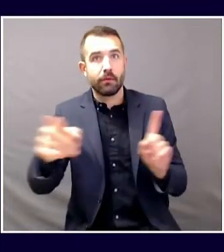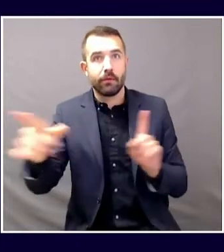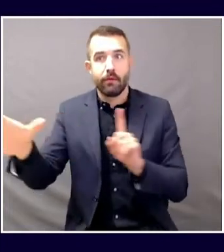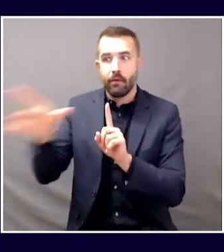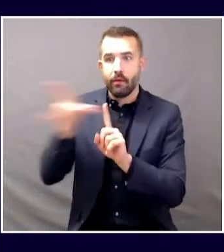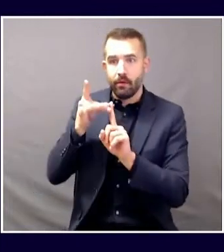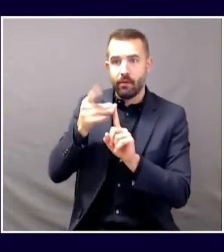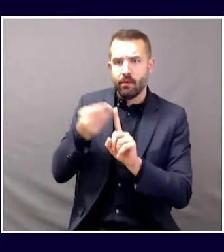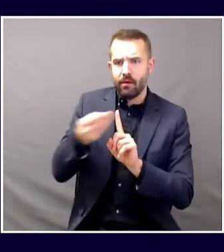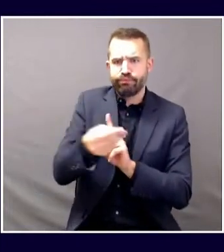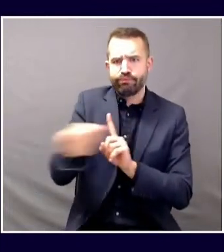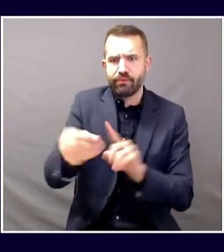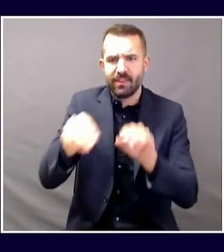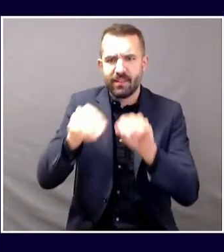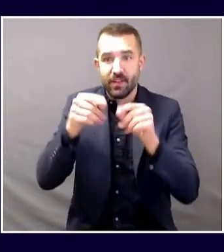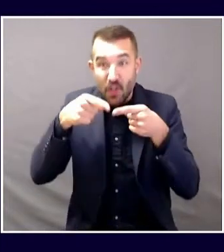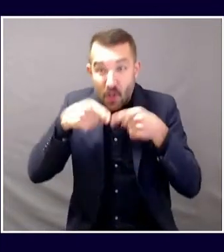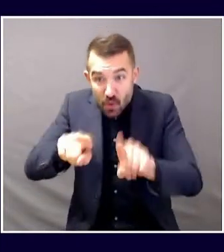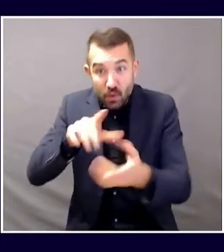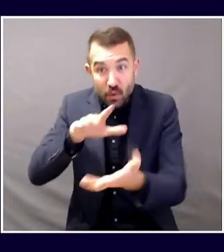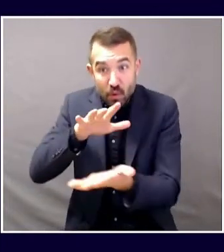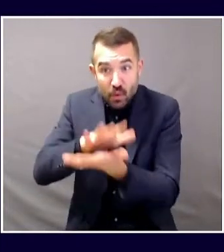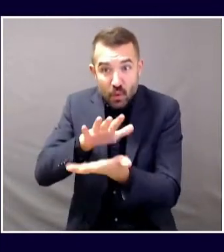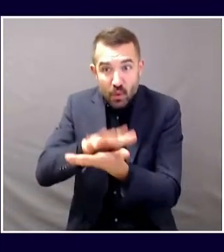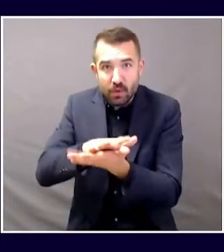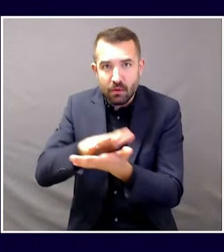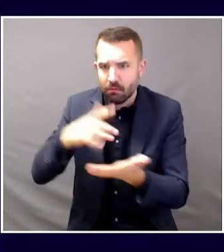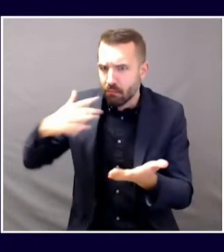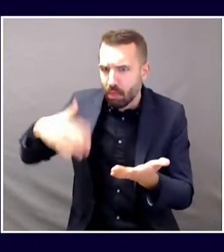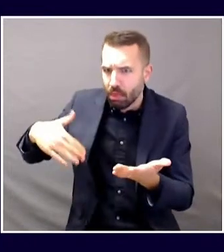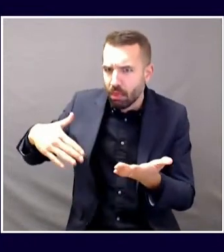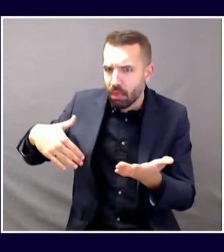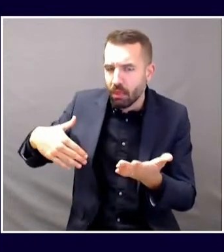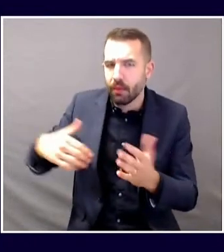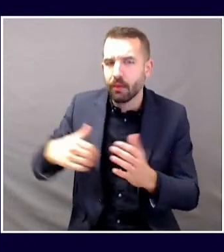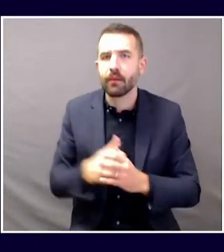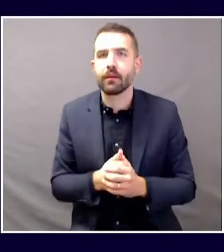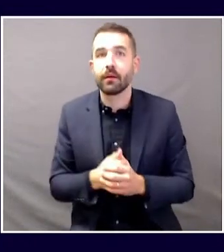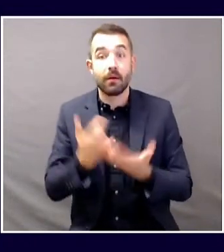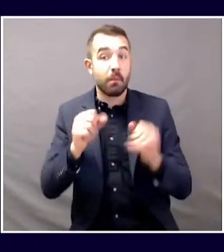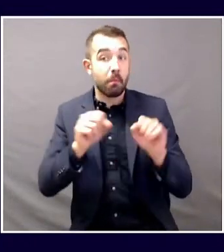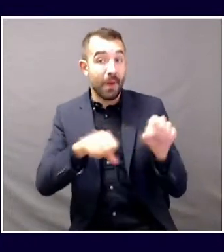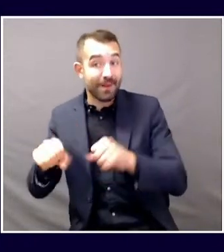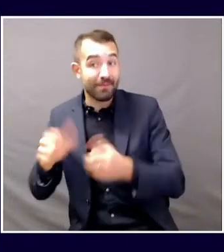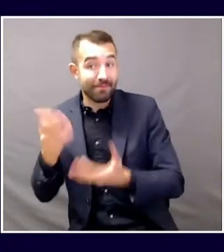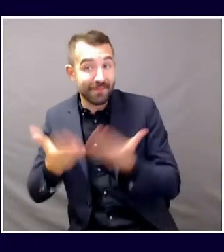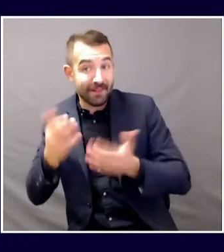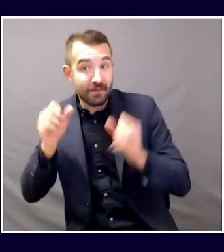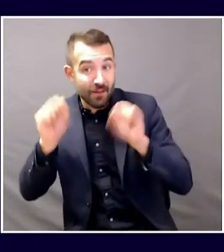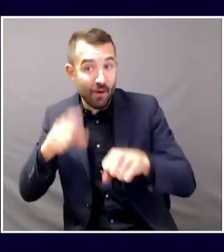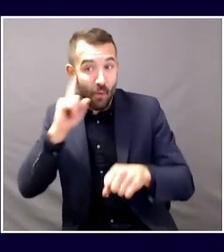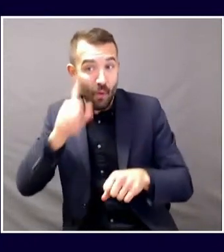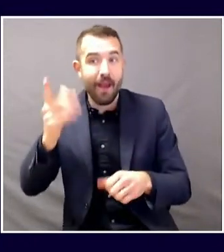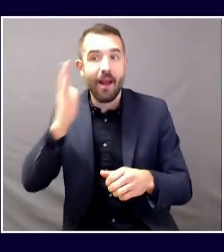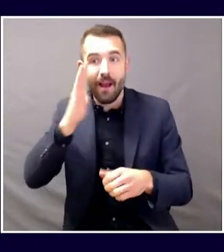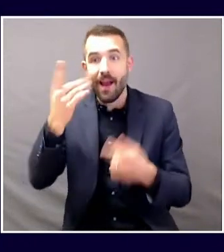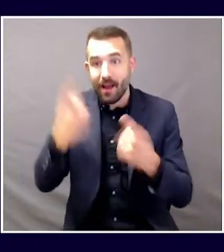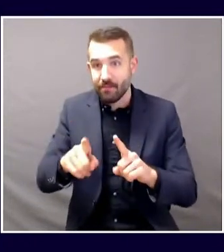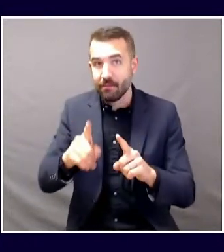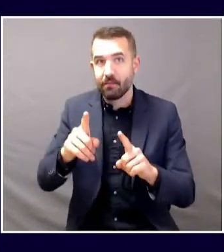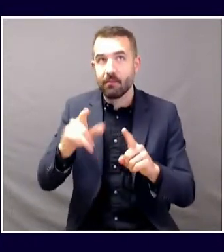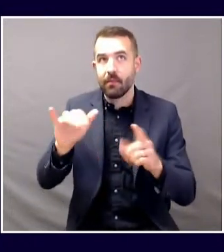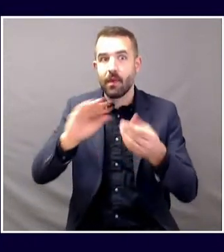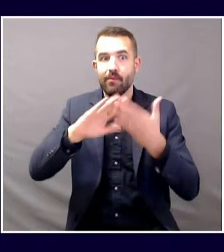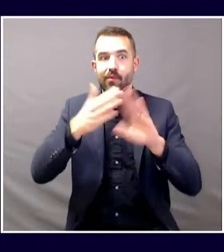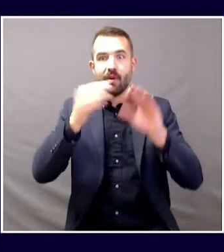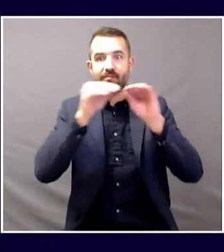thing. But that may change as rates of community transmission increase. But the fact that it